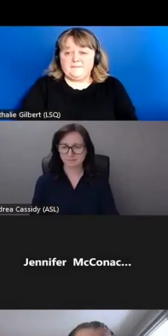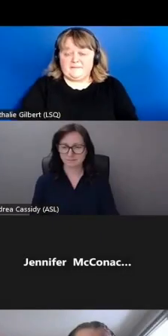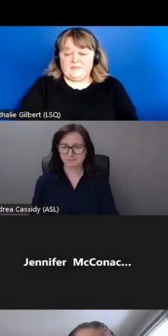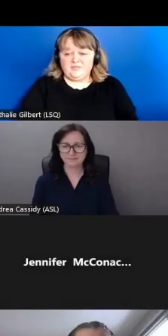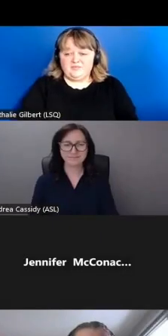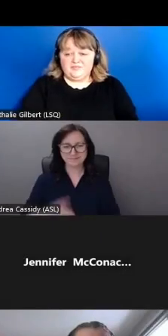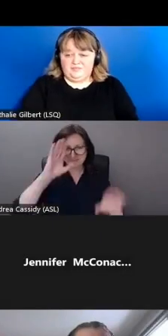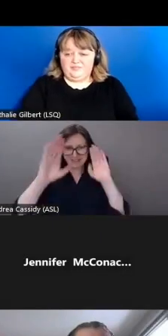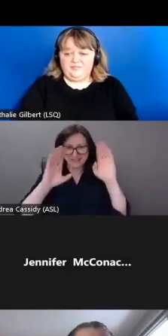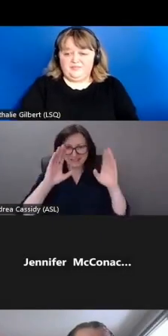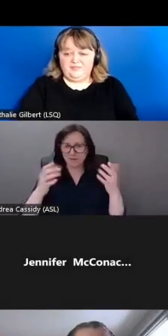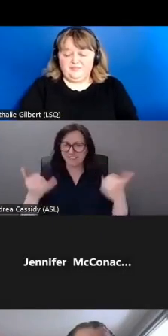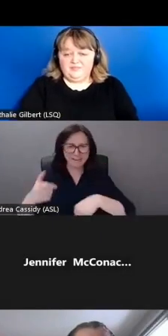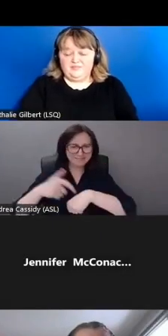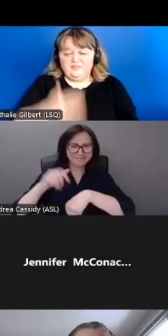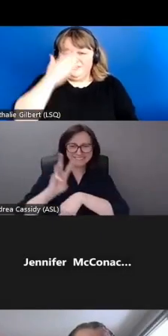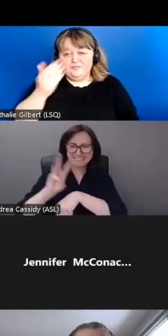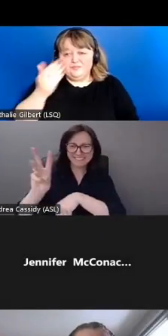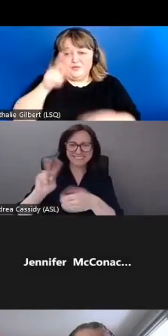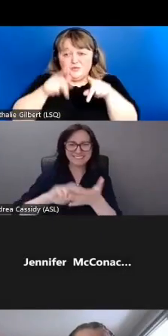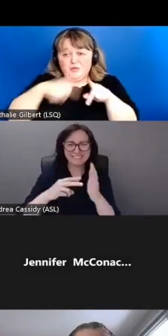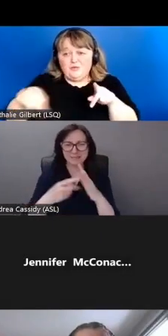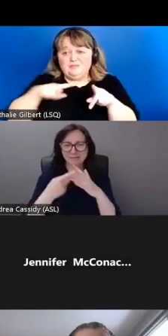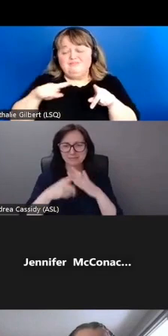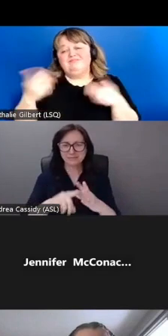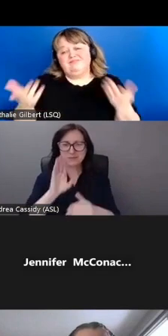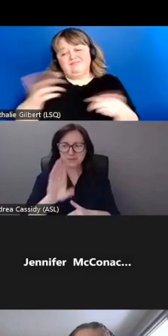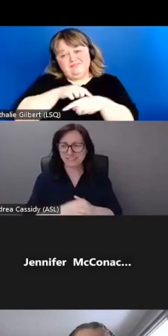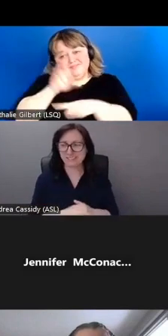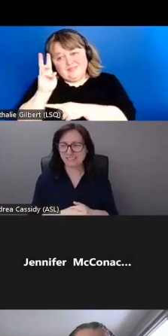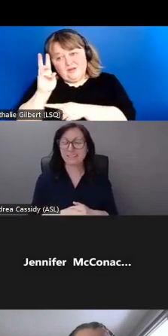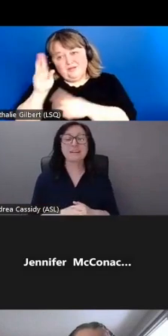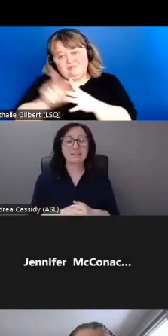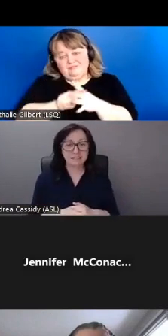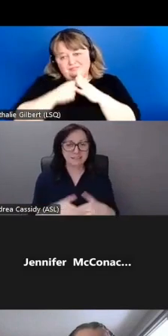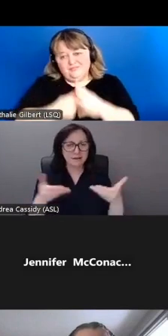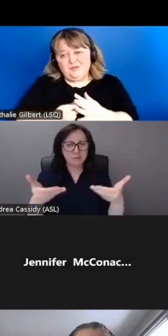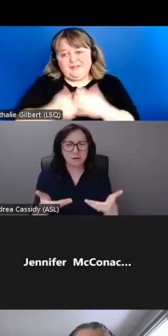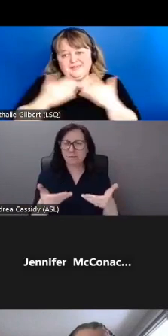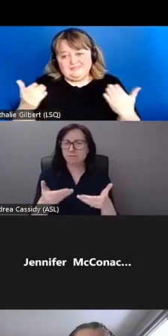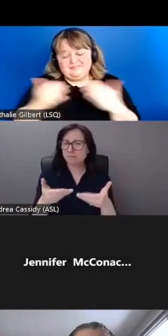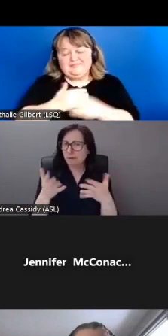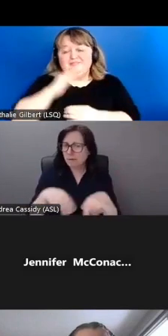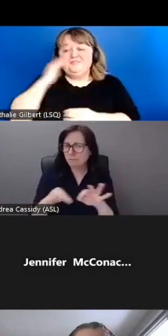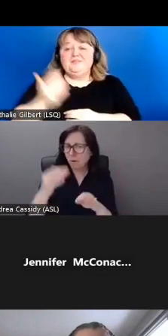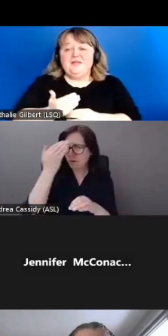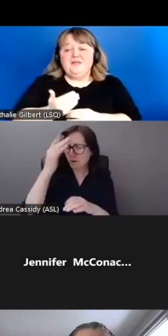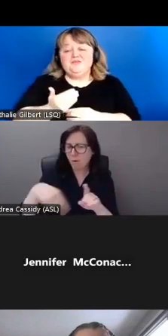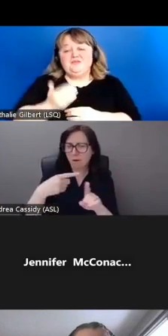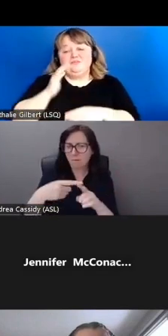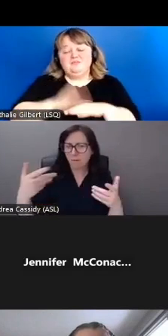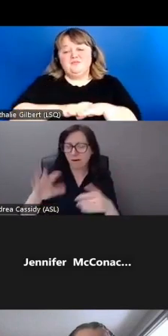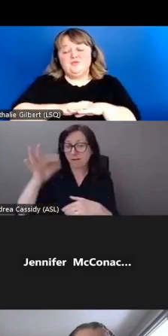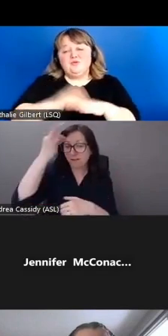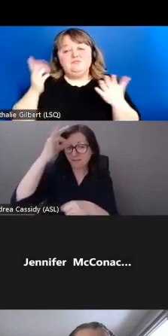Hi there, everyone. Now that it's 6 o'clock, we're going to get started. Welcome to What You Need to Know About Participating in